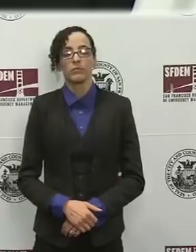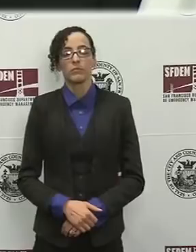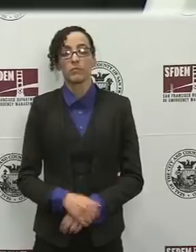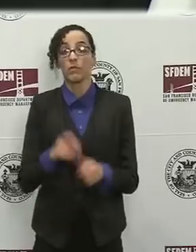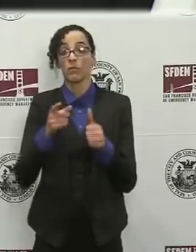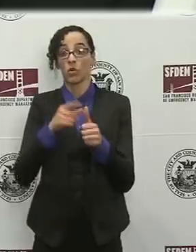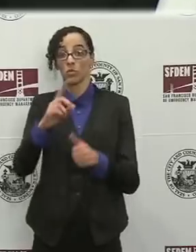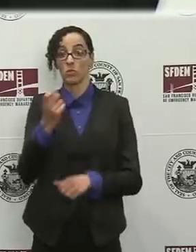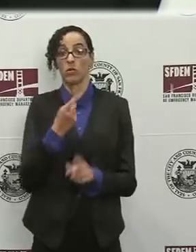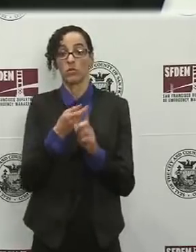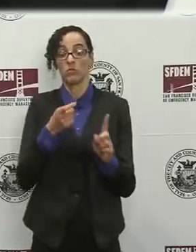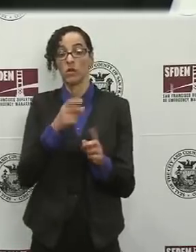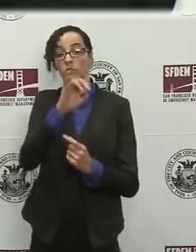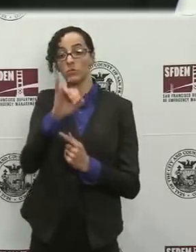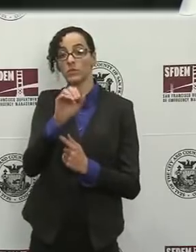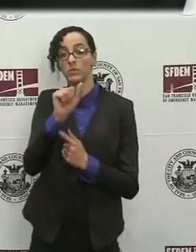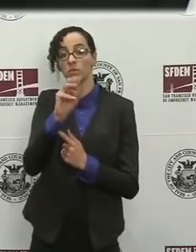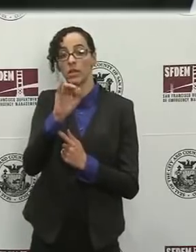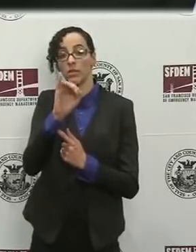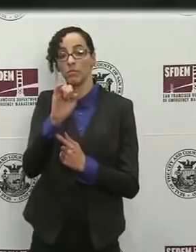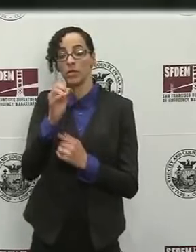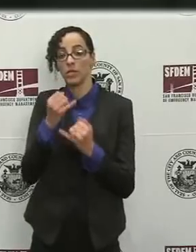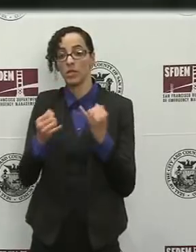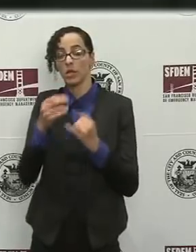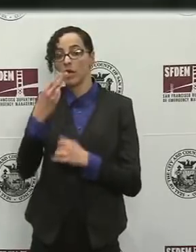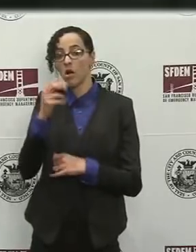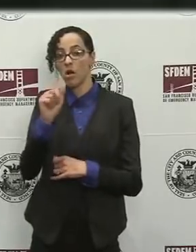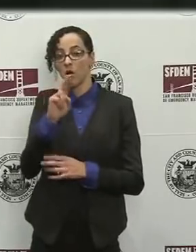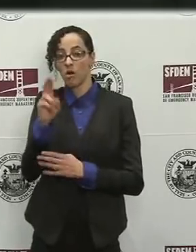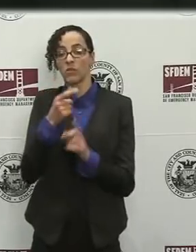First question is from Janie Har of the Associated Press.